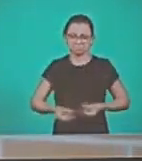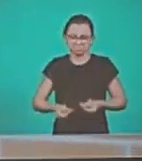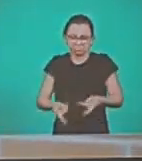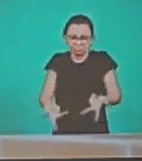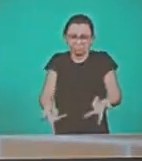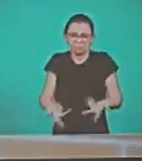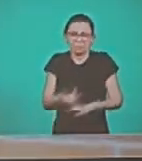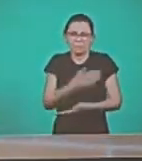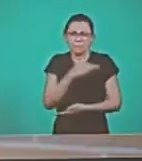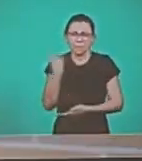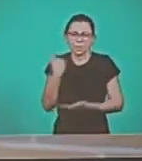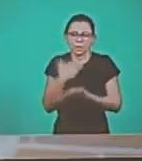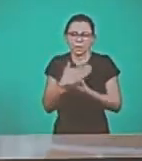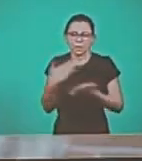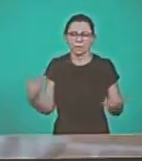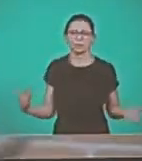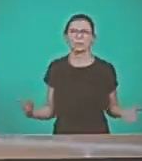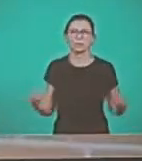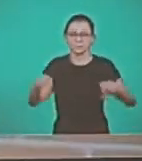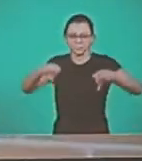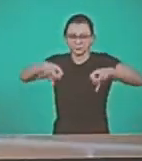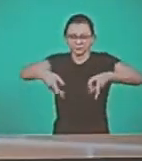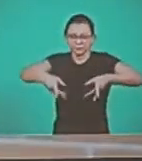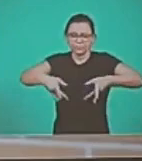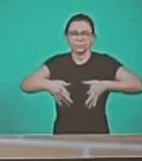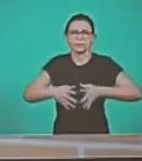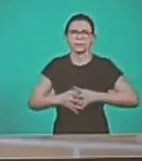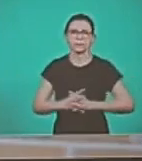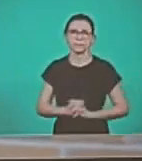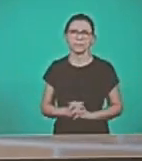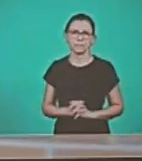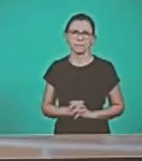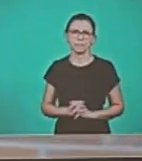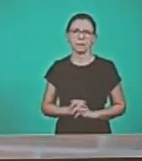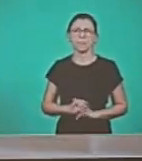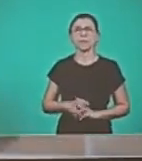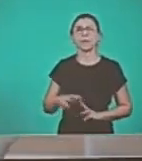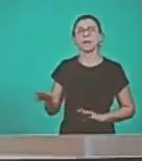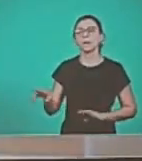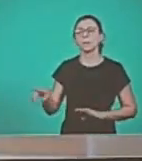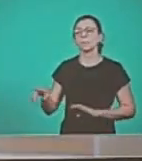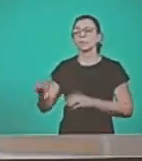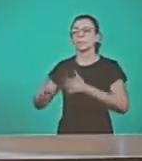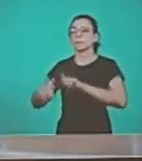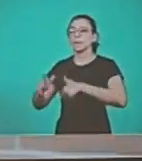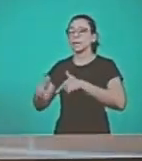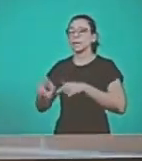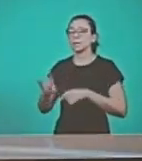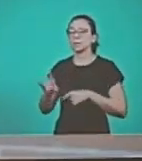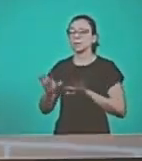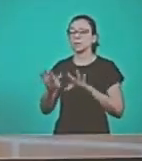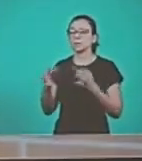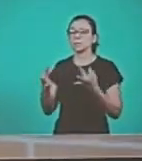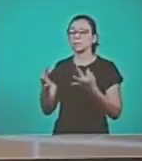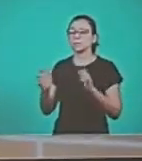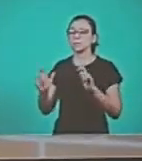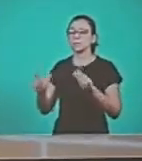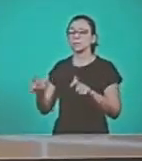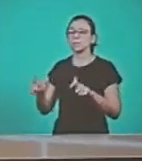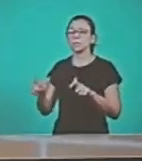purpose for us. So whatever is in Israel is not simply for them to live in the land that they